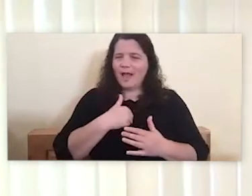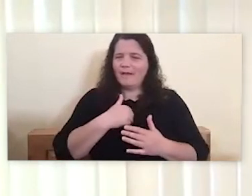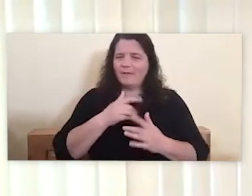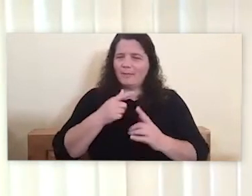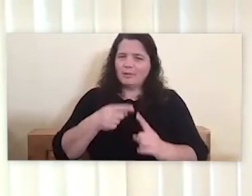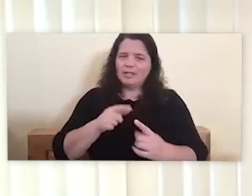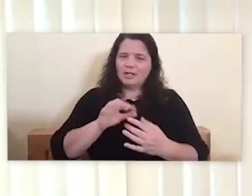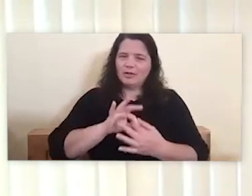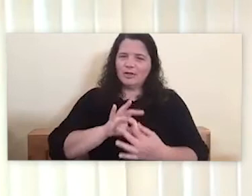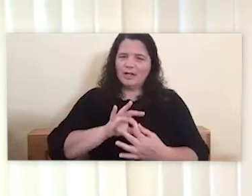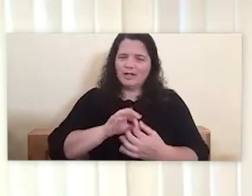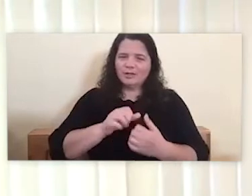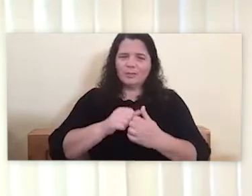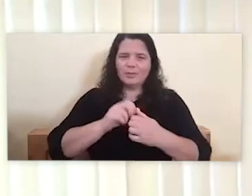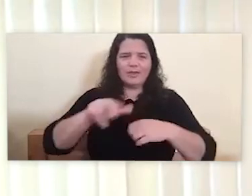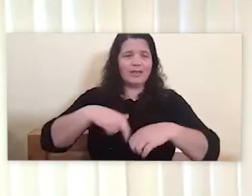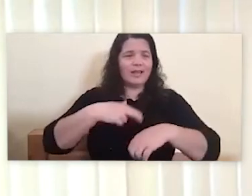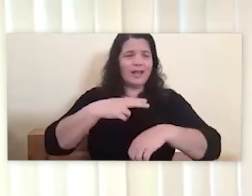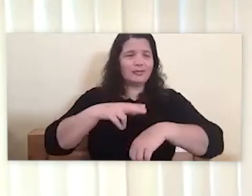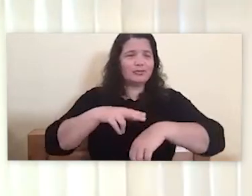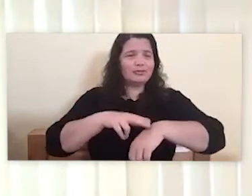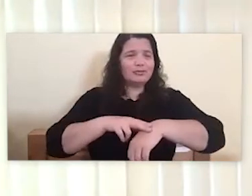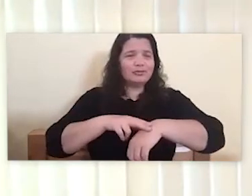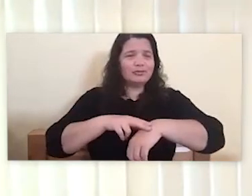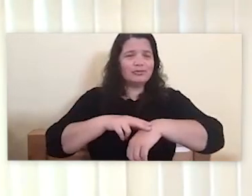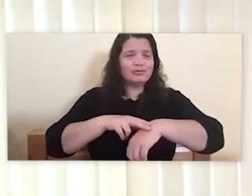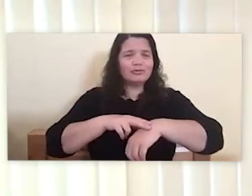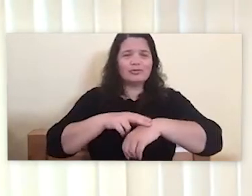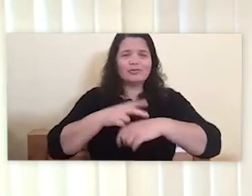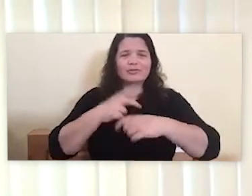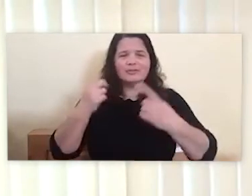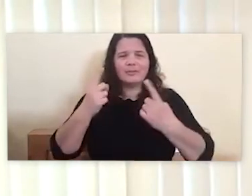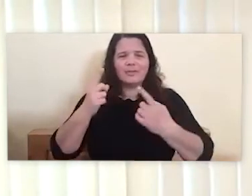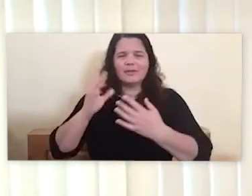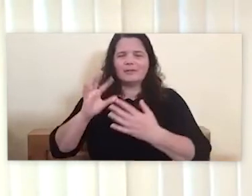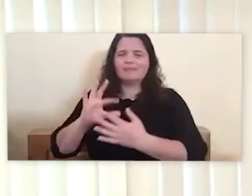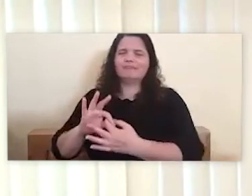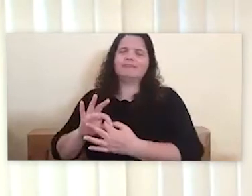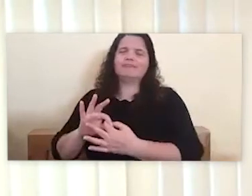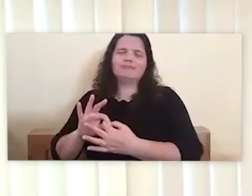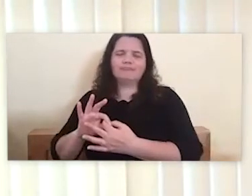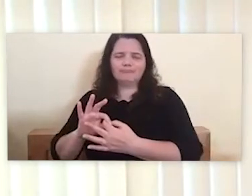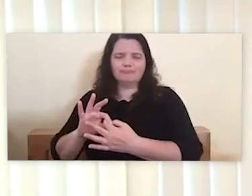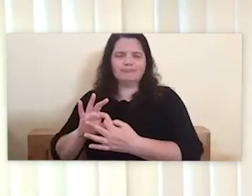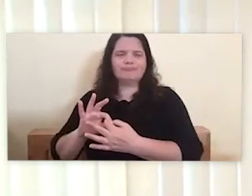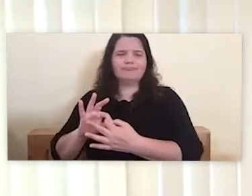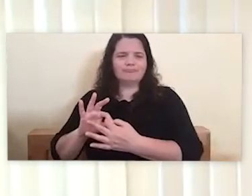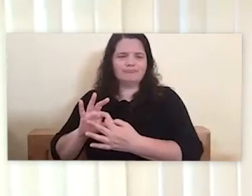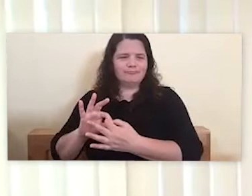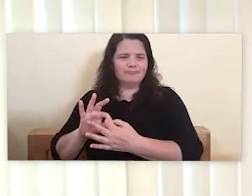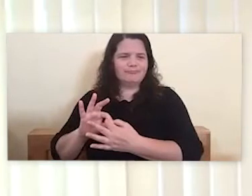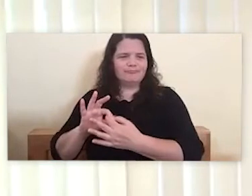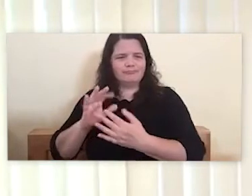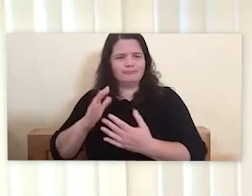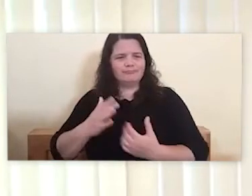world, some aspect of nature that might be